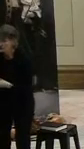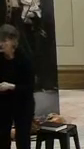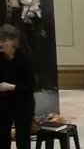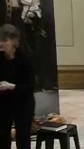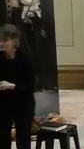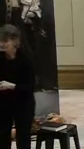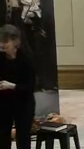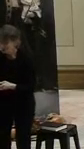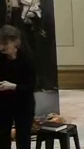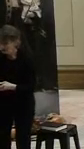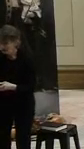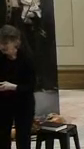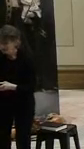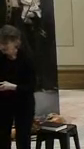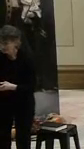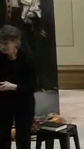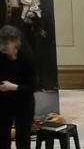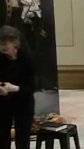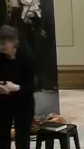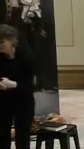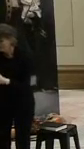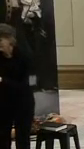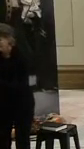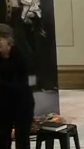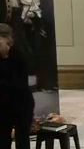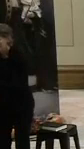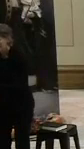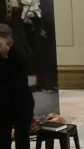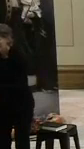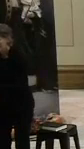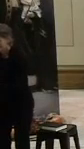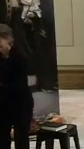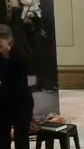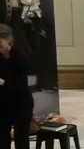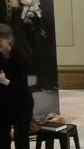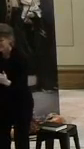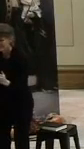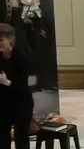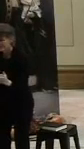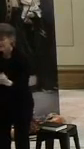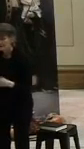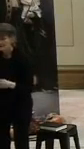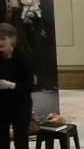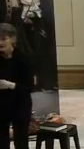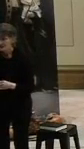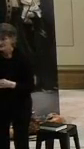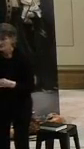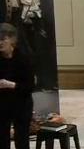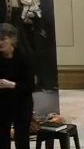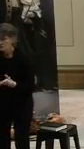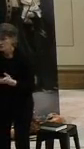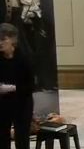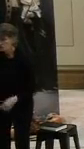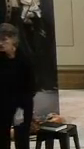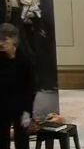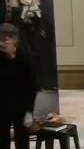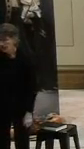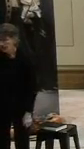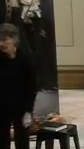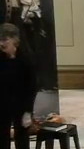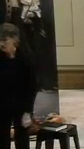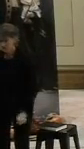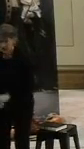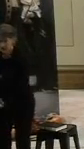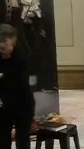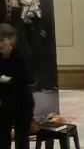when we are going, and I'll try to go, do I shake hands? Do I fist bump? Do I elbow bump? Or do I just